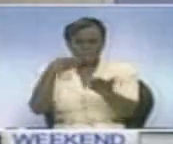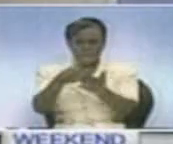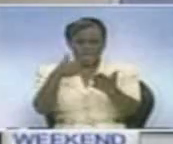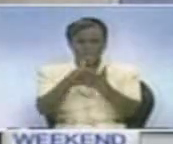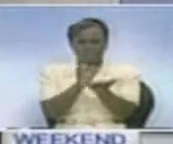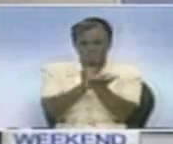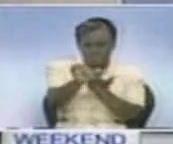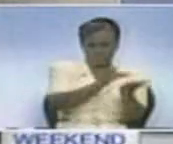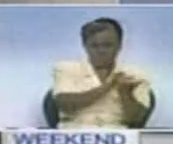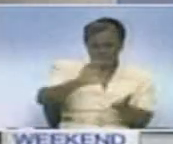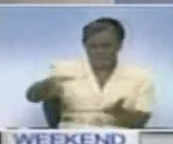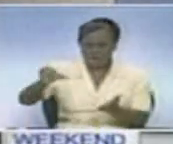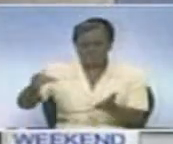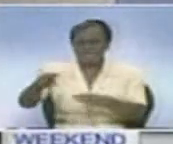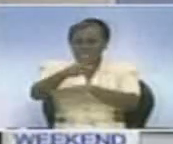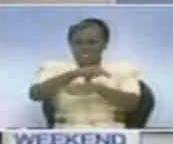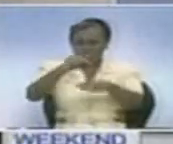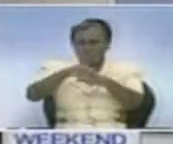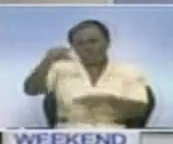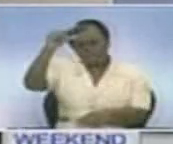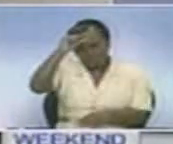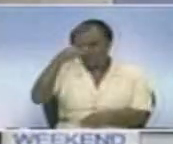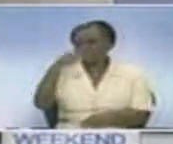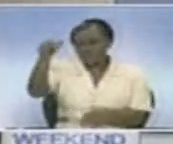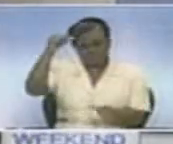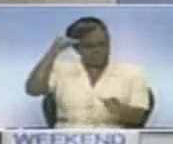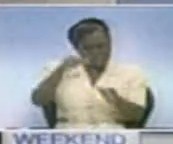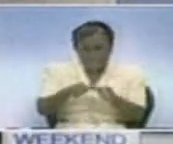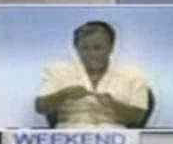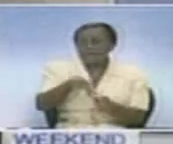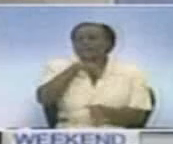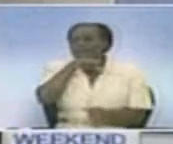the county governments by the national government, they reminded Raila